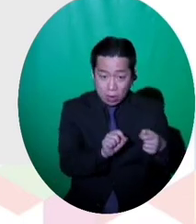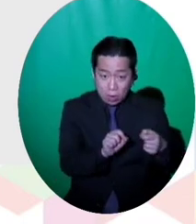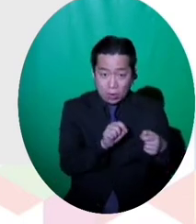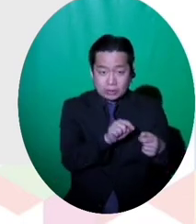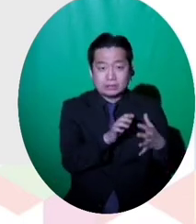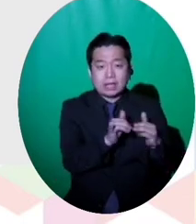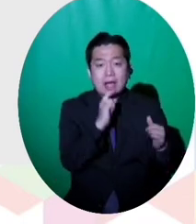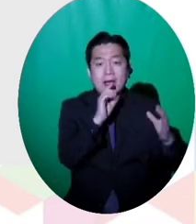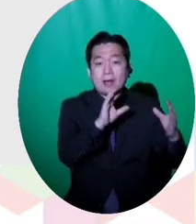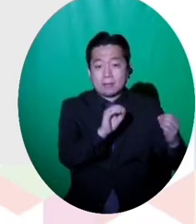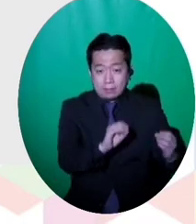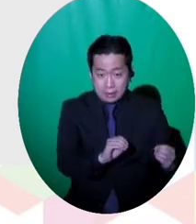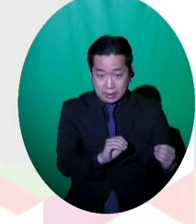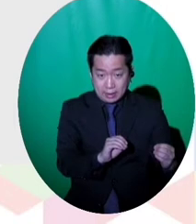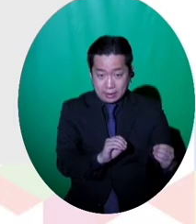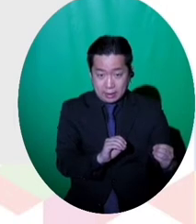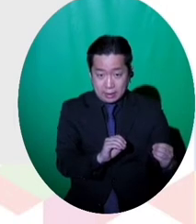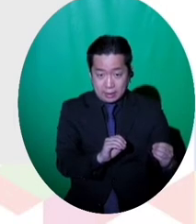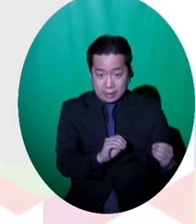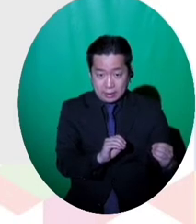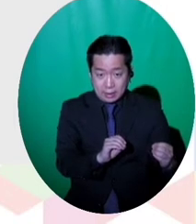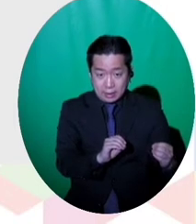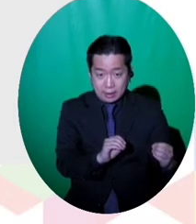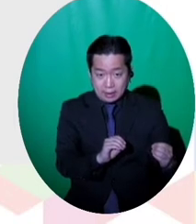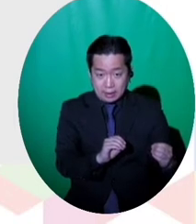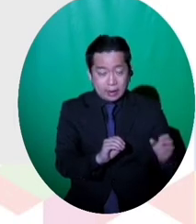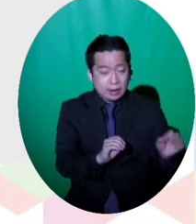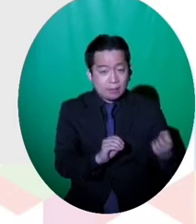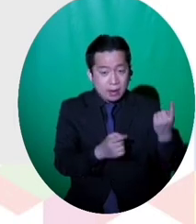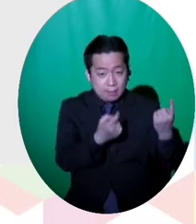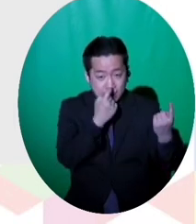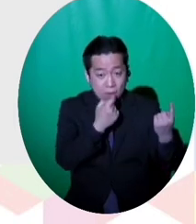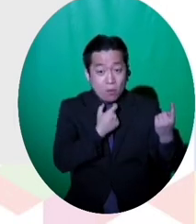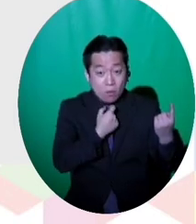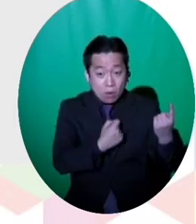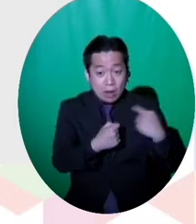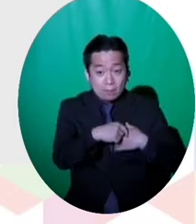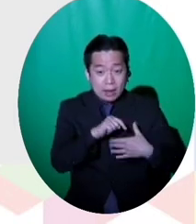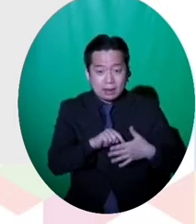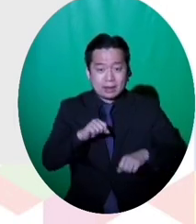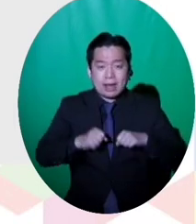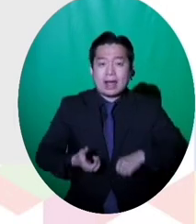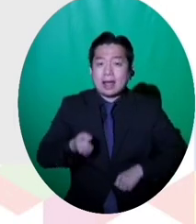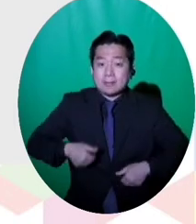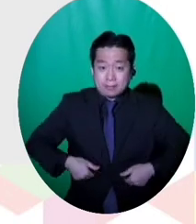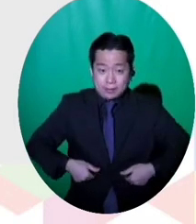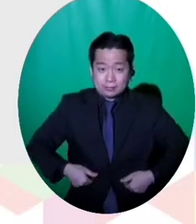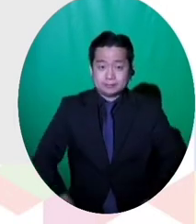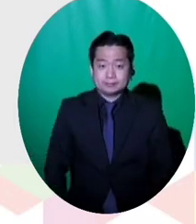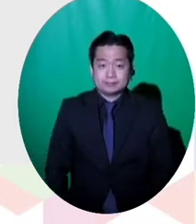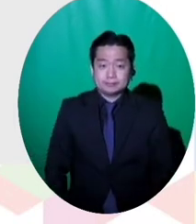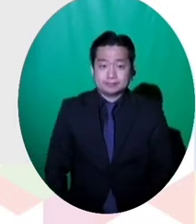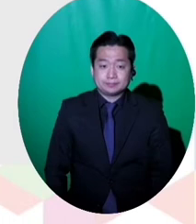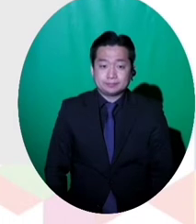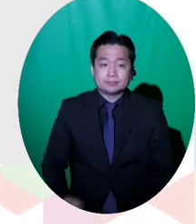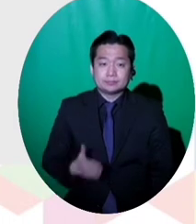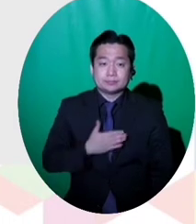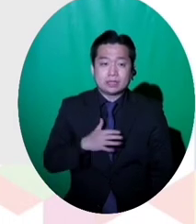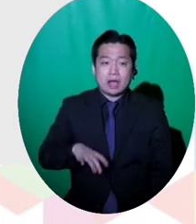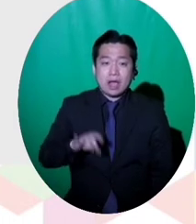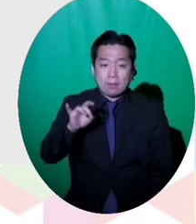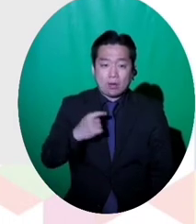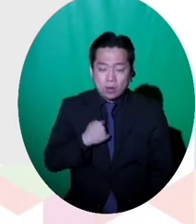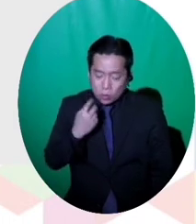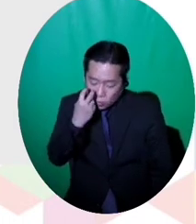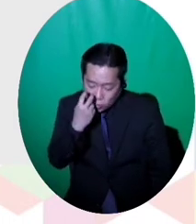do that, to be empathetic, is through our own caring practices. So what do? We follow the